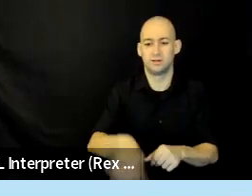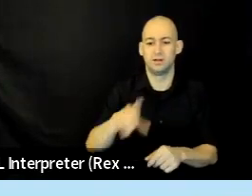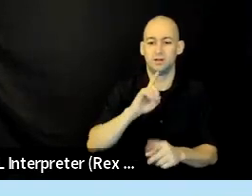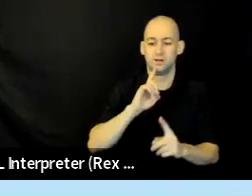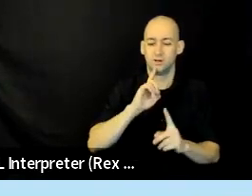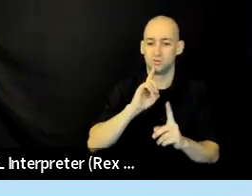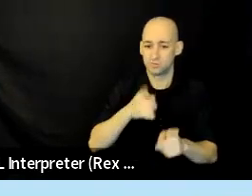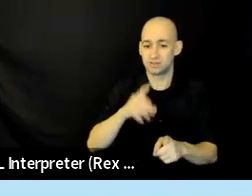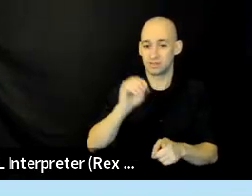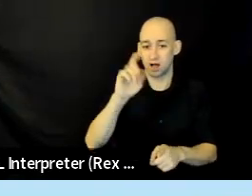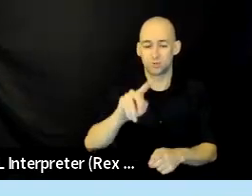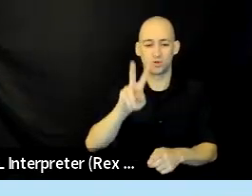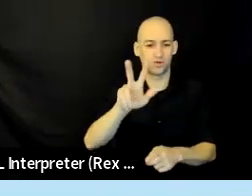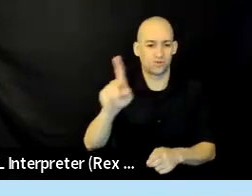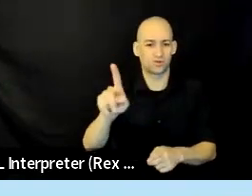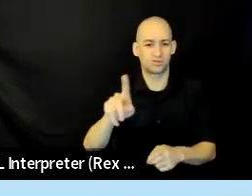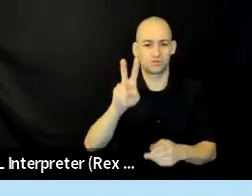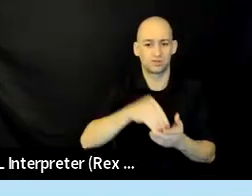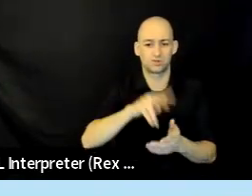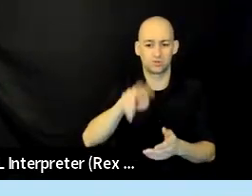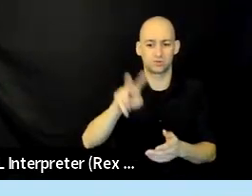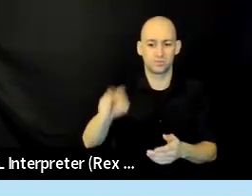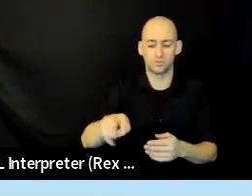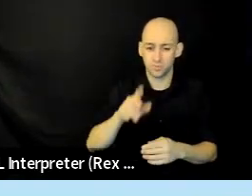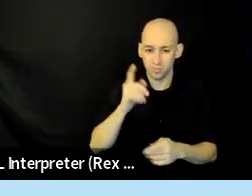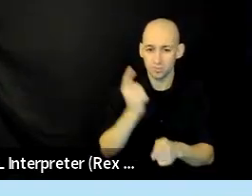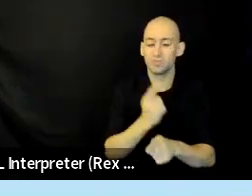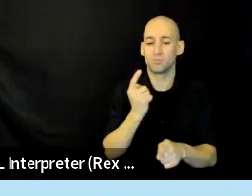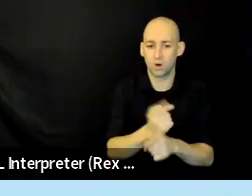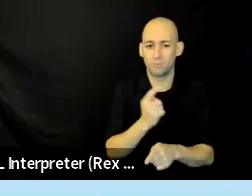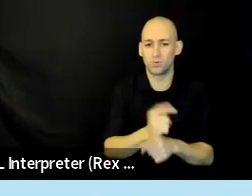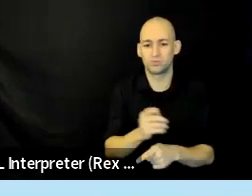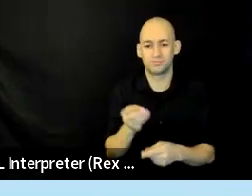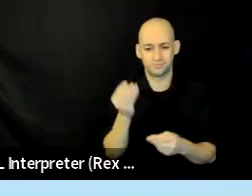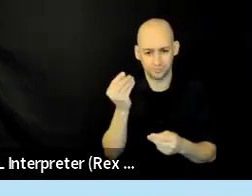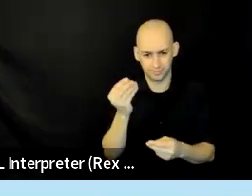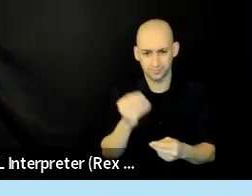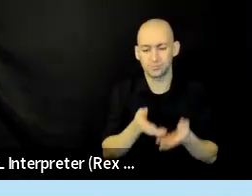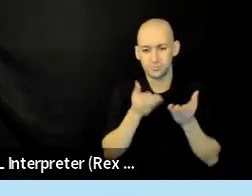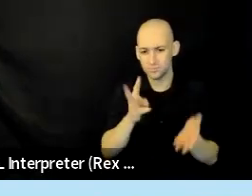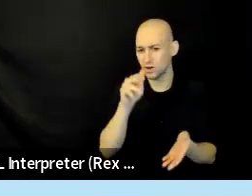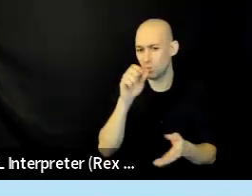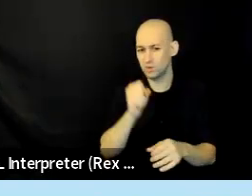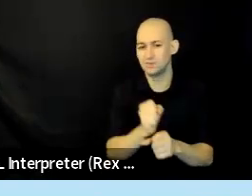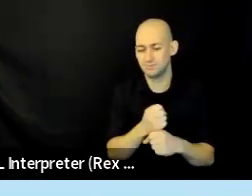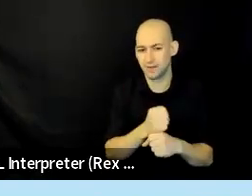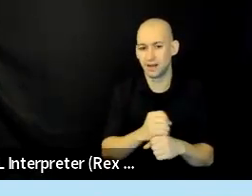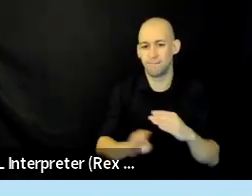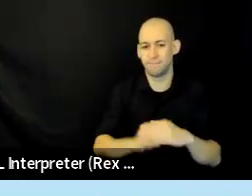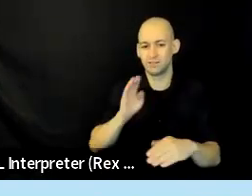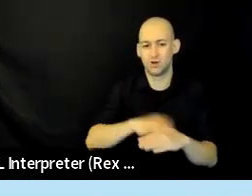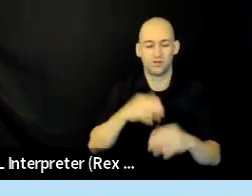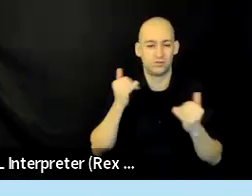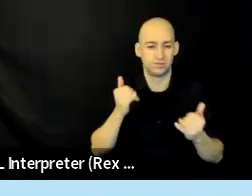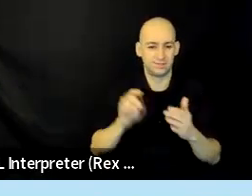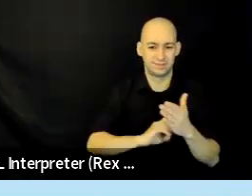31st, 2022, a proper and legally sufficient offer of just compensation based on the current design was made